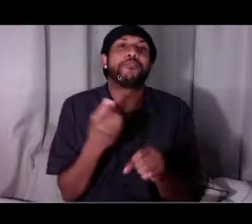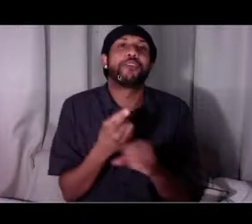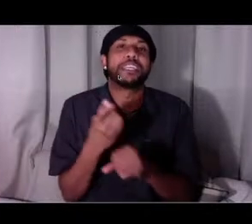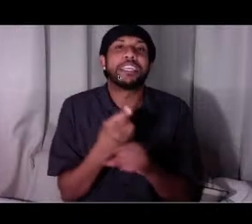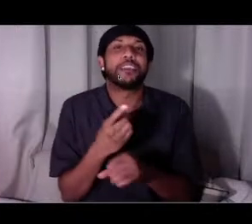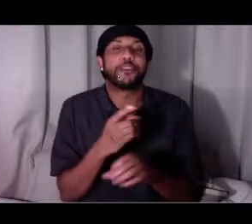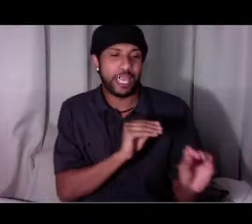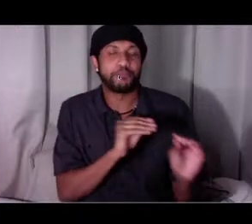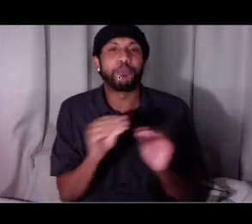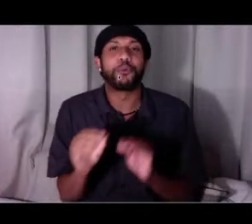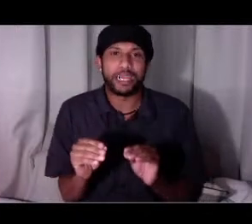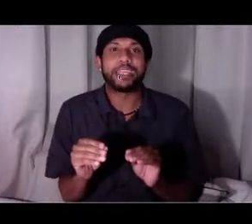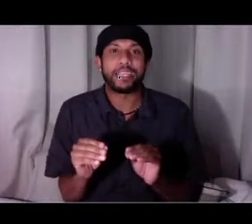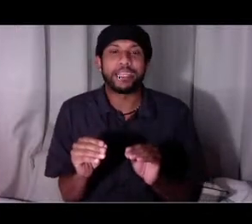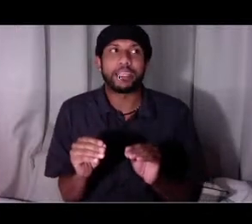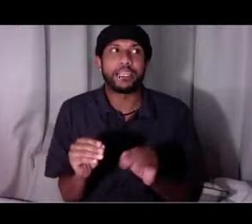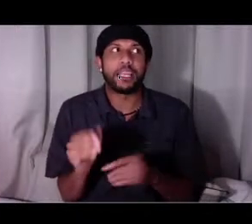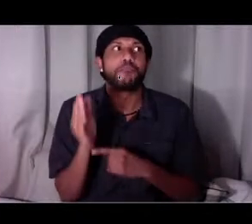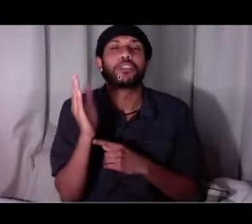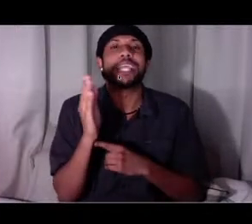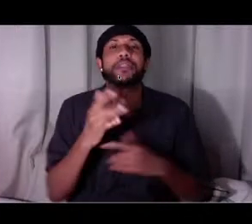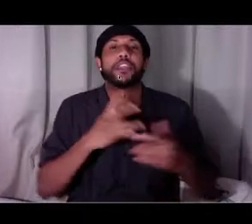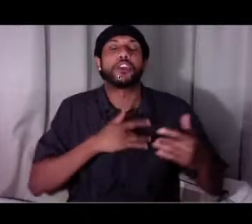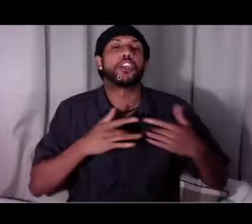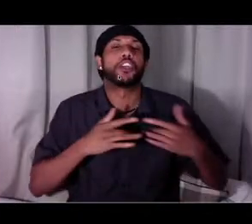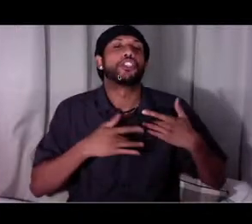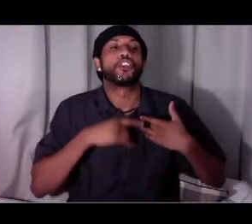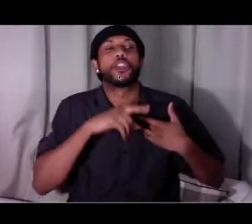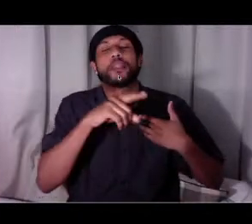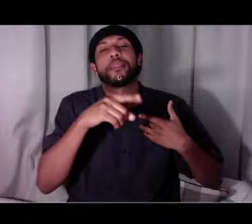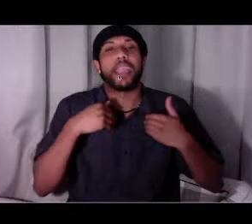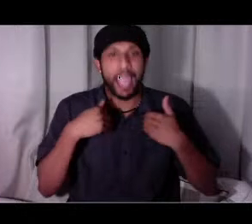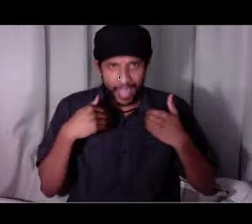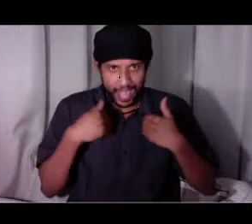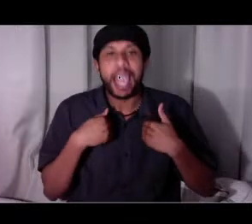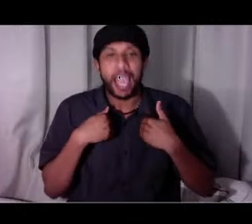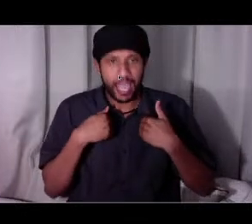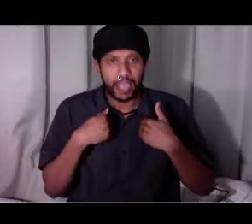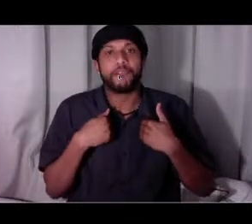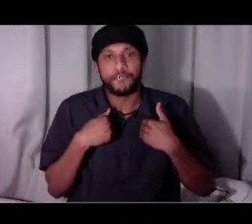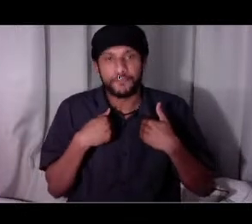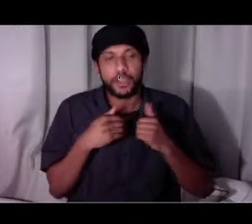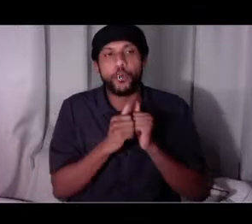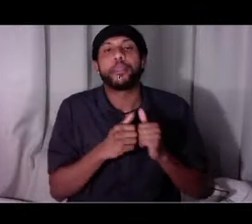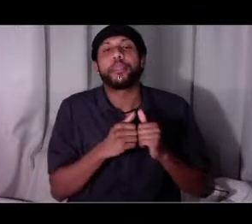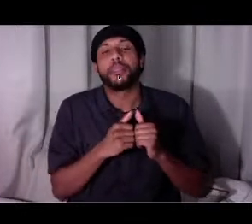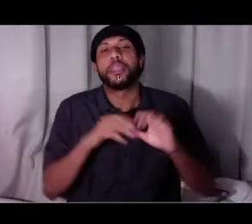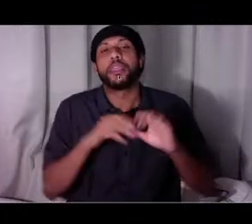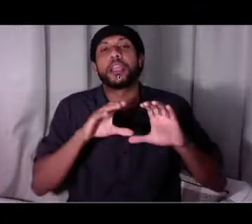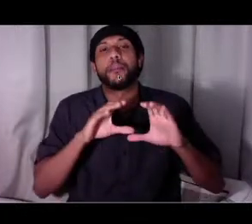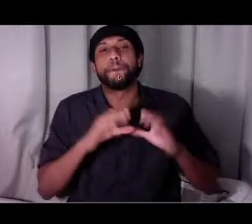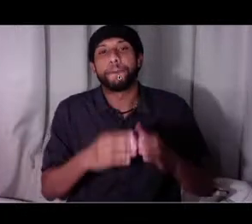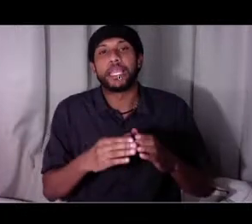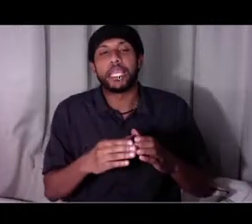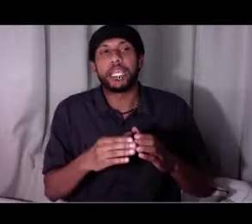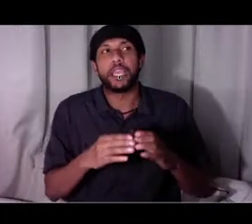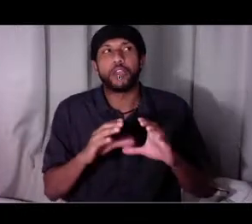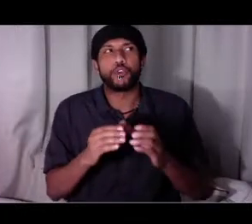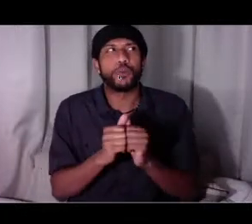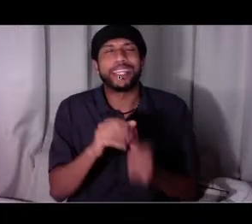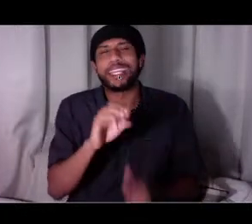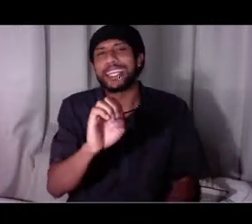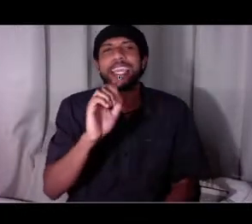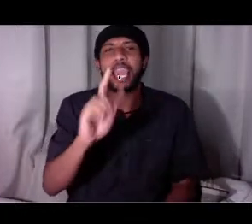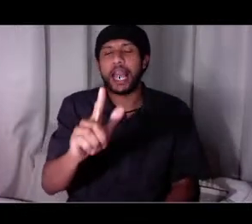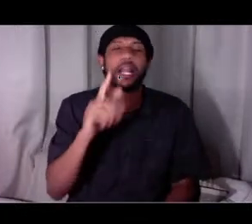bring uh and they present the concerns that they have as as a committee as a a group of uh elel